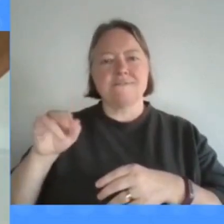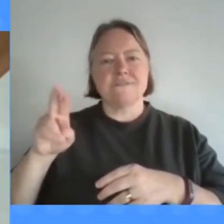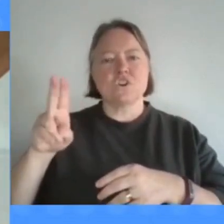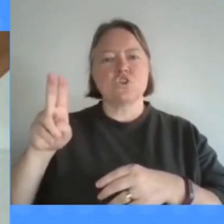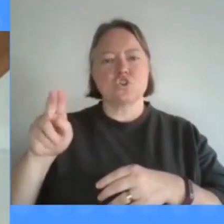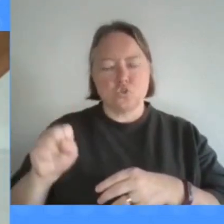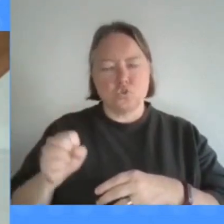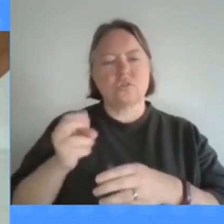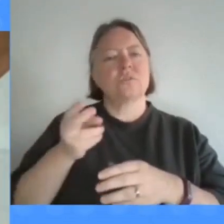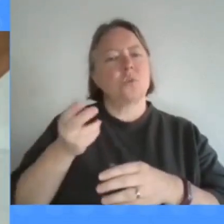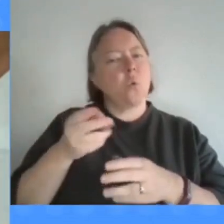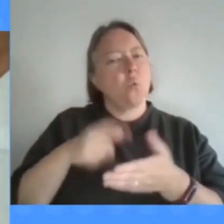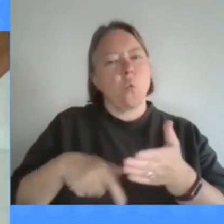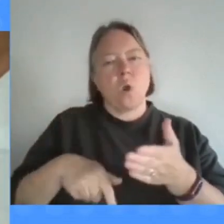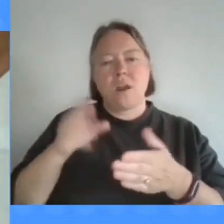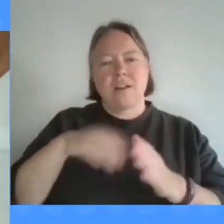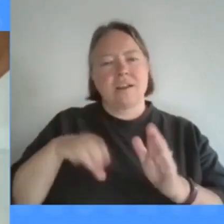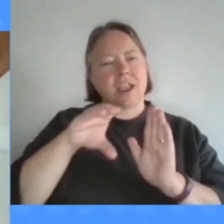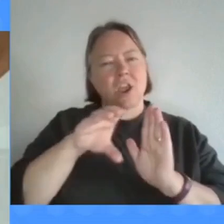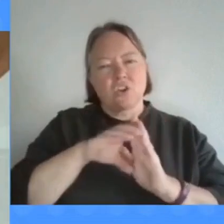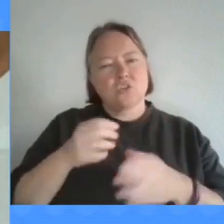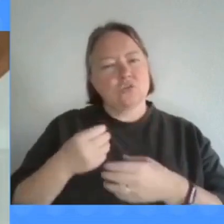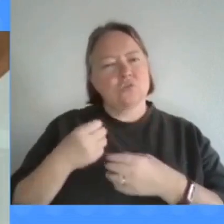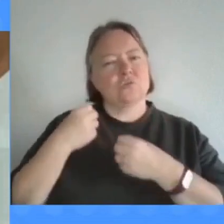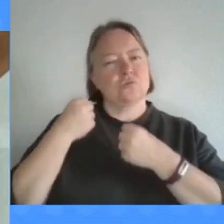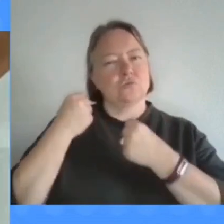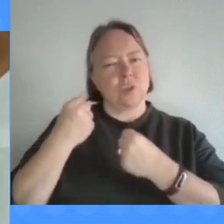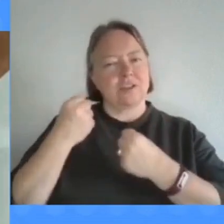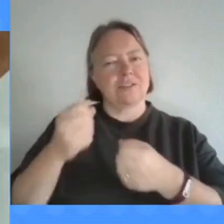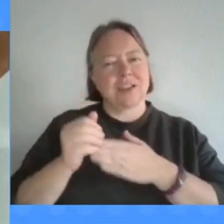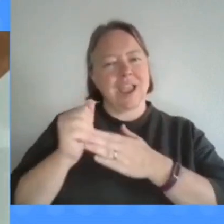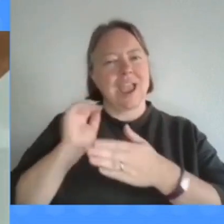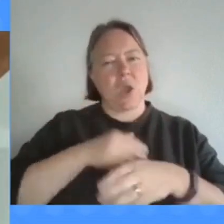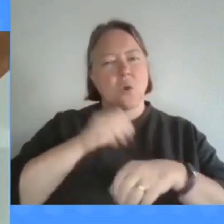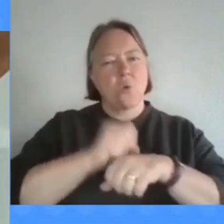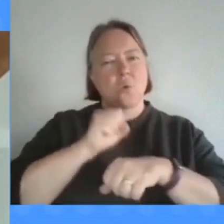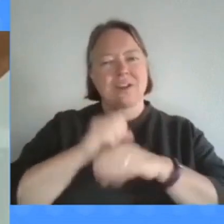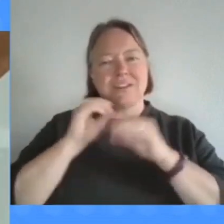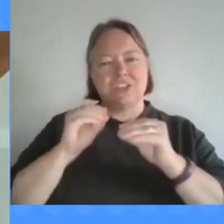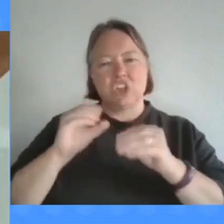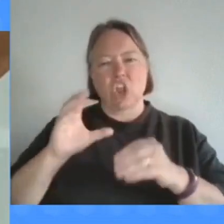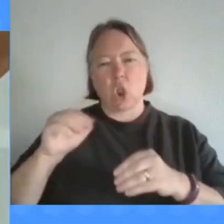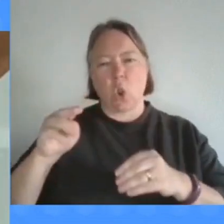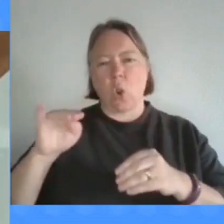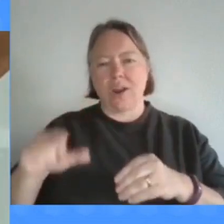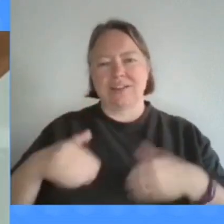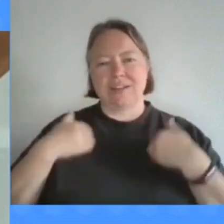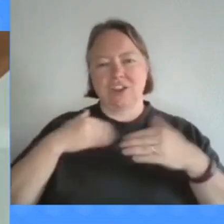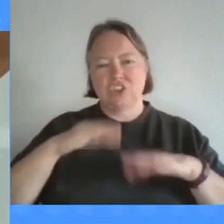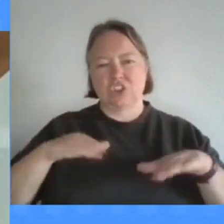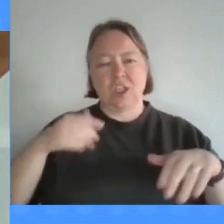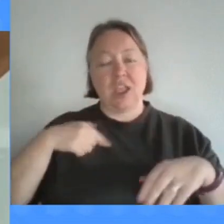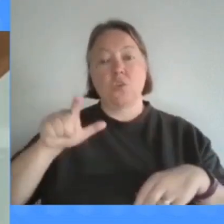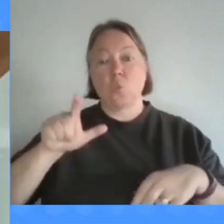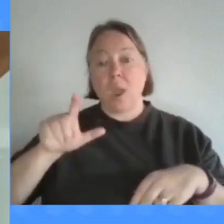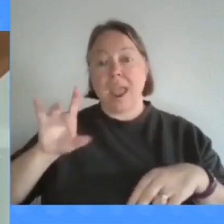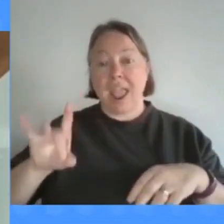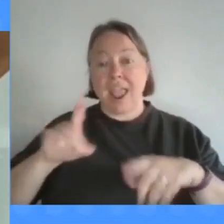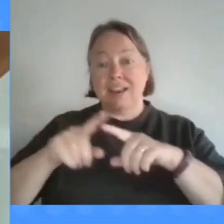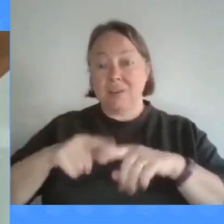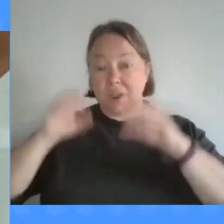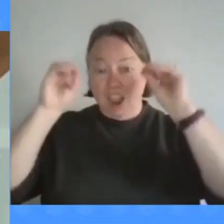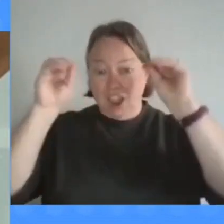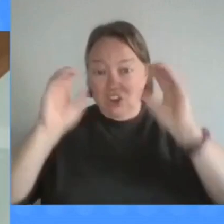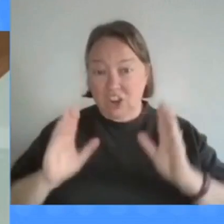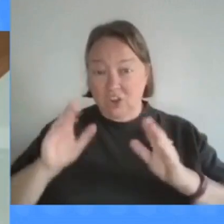the character strengths that can guide our work in teaching coding to young children? And we had 28 educators who have